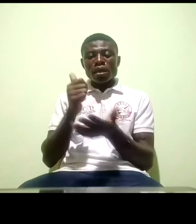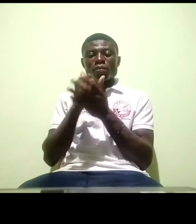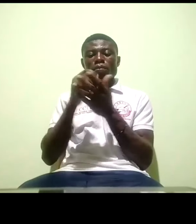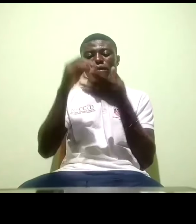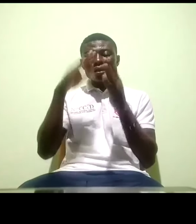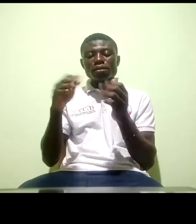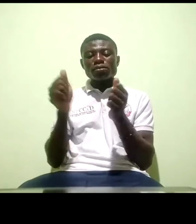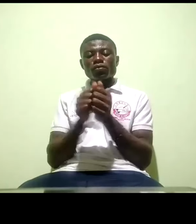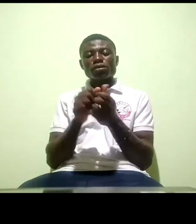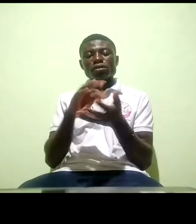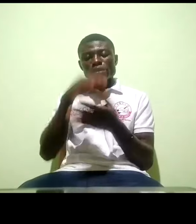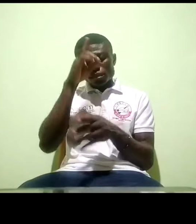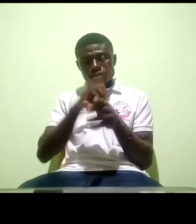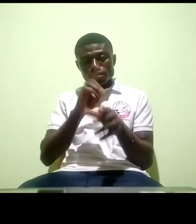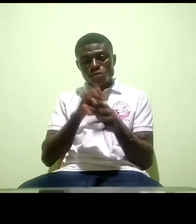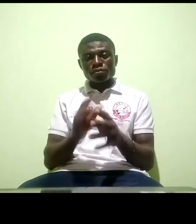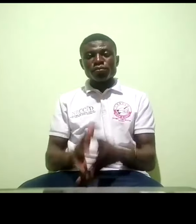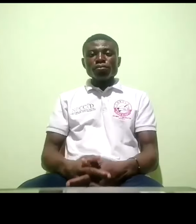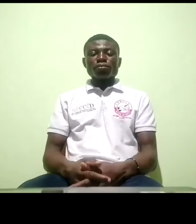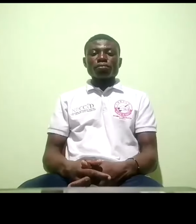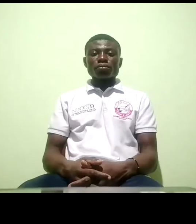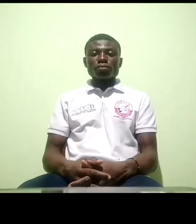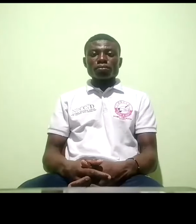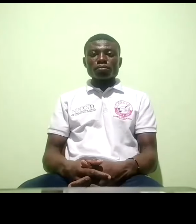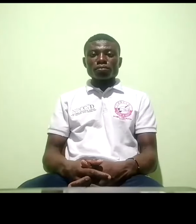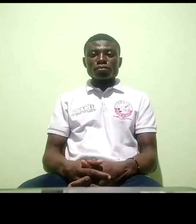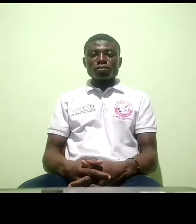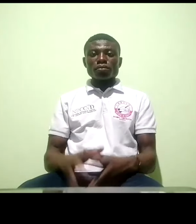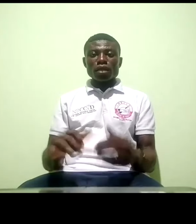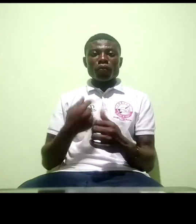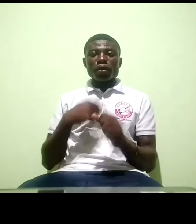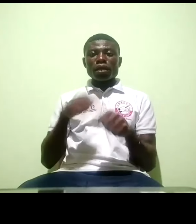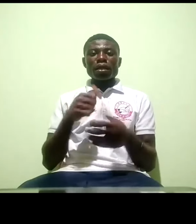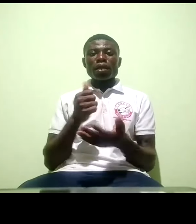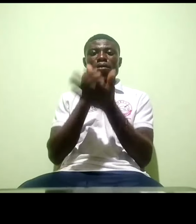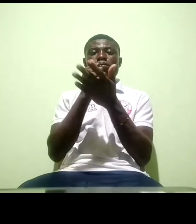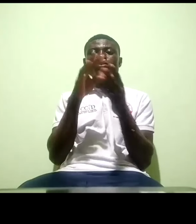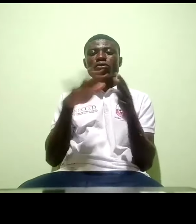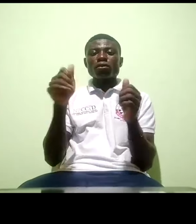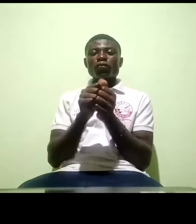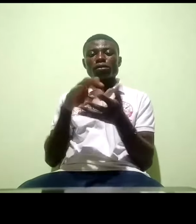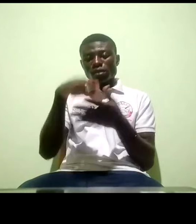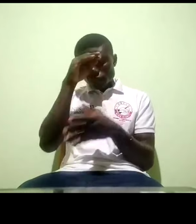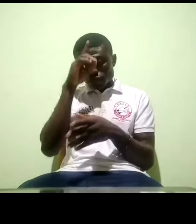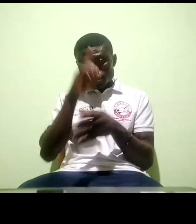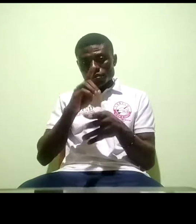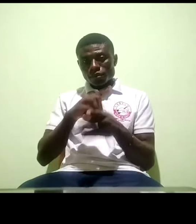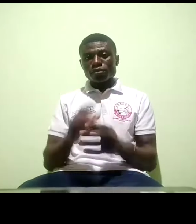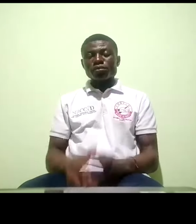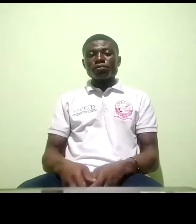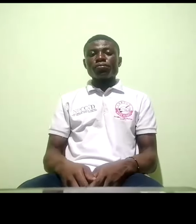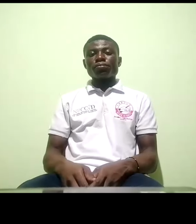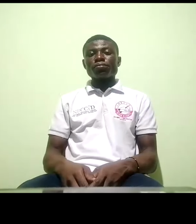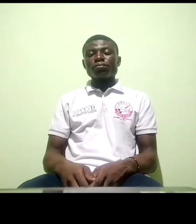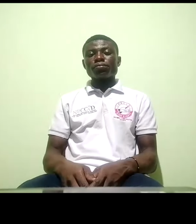learning disabilities? How can one help the children with learning disabilities? Yes, please. Yeah, there